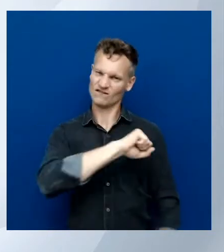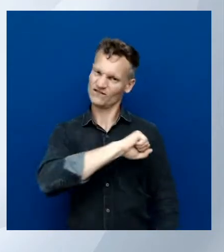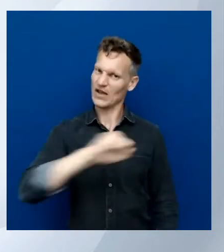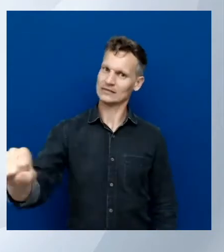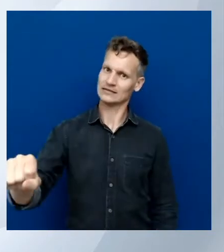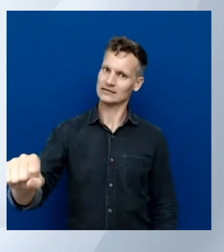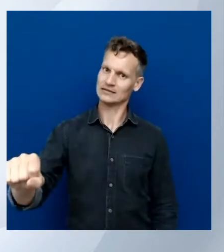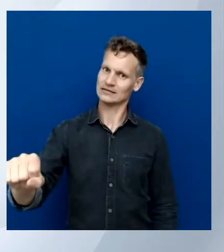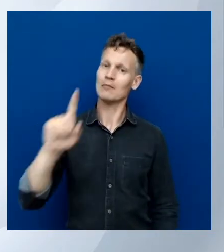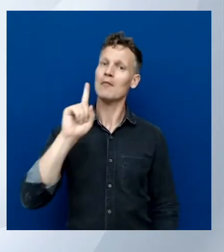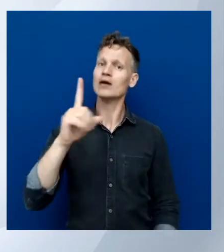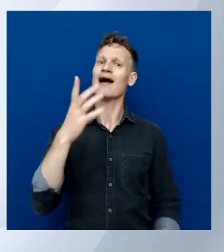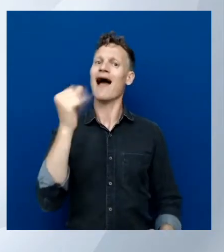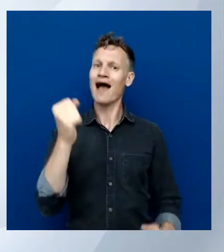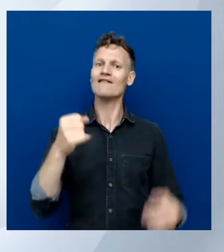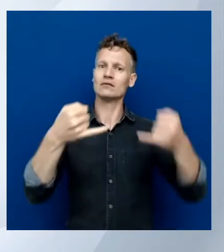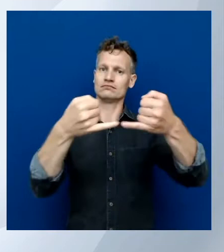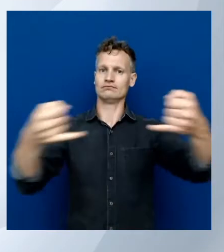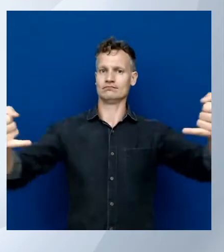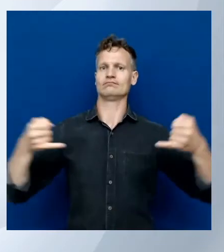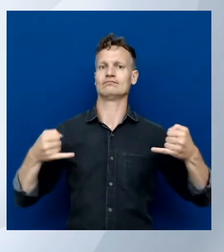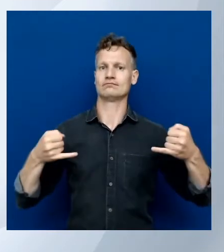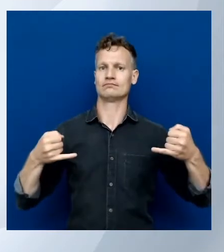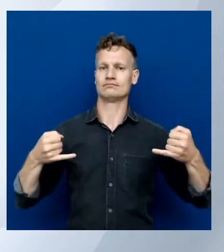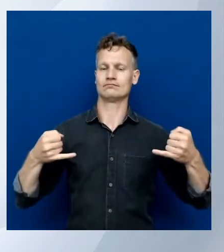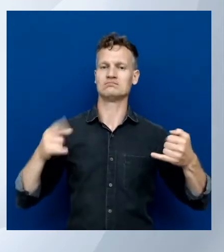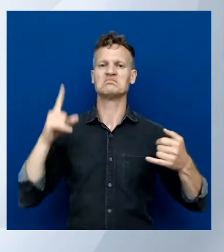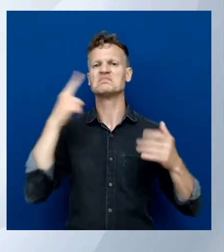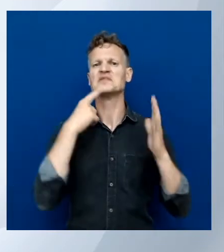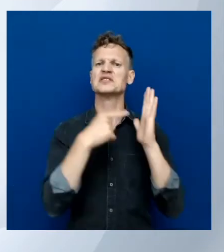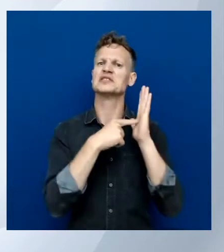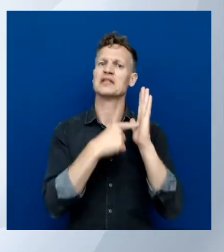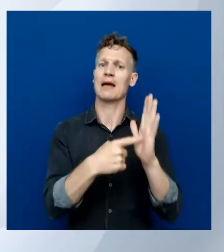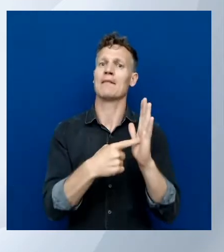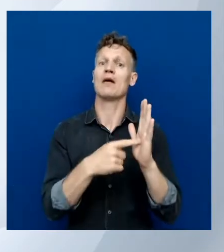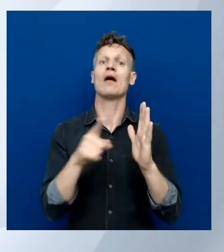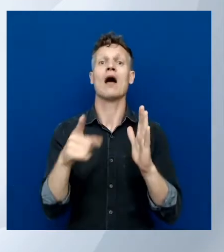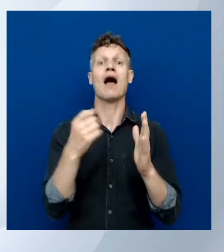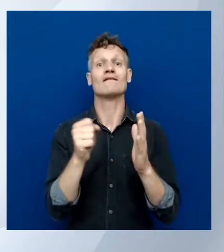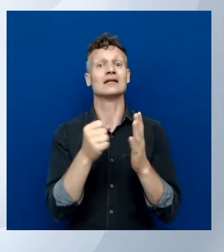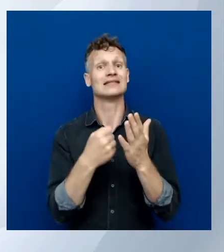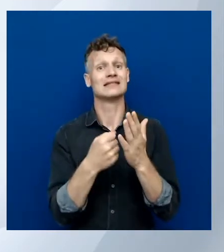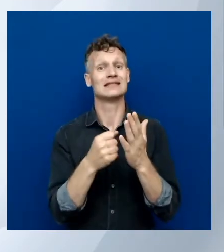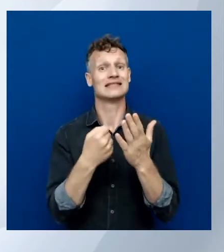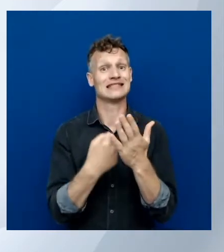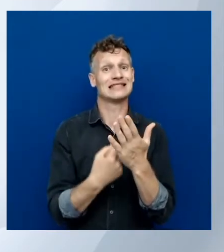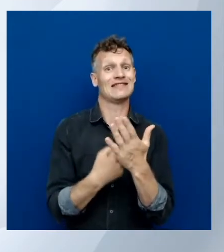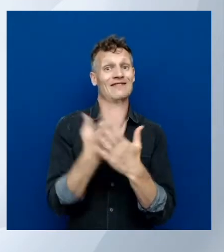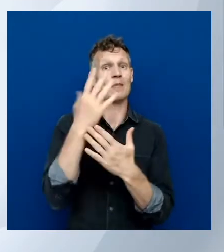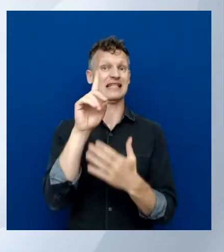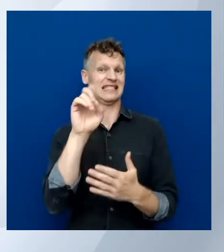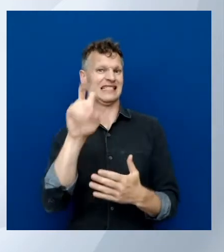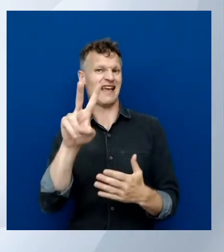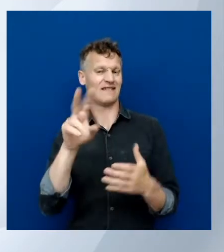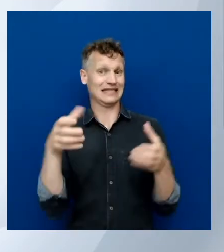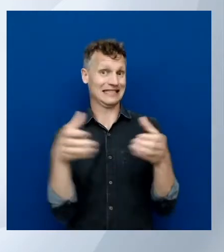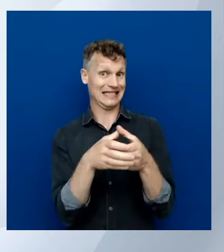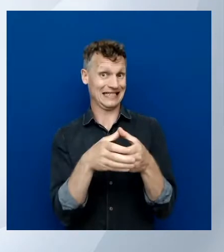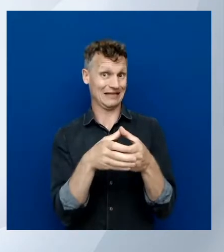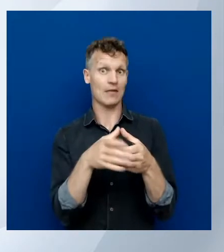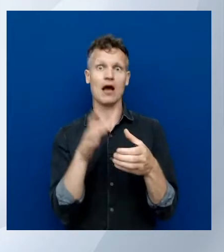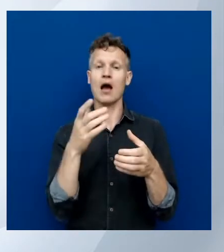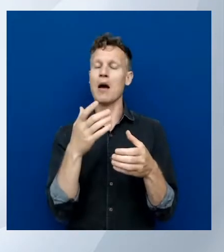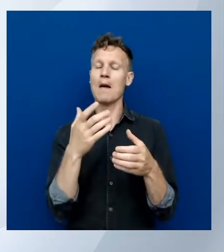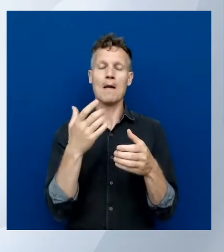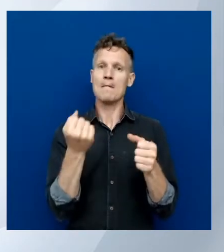an example, there's this development team that's going extremely fast in building microservices. But one of